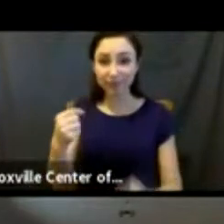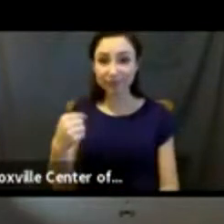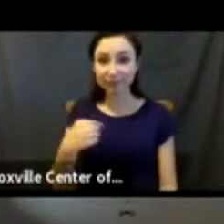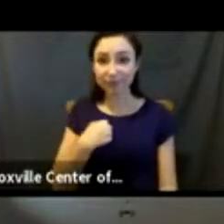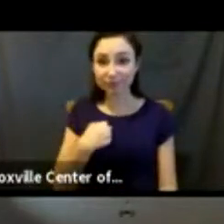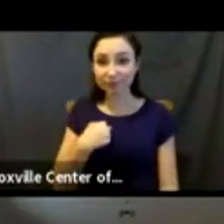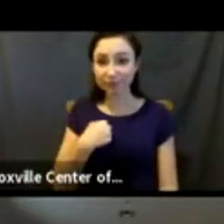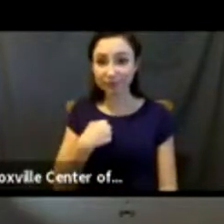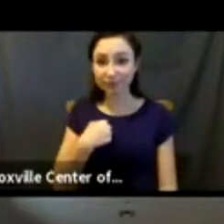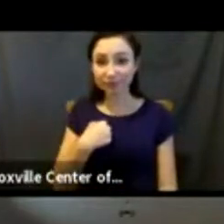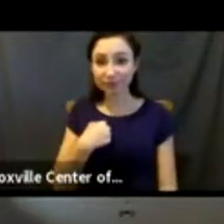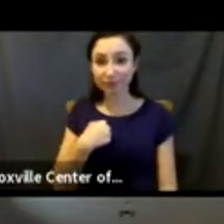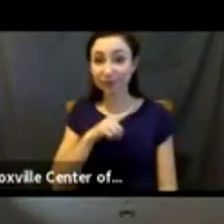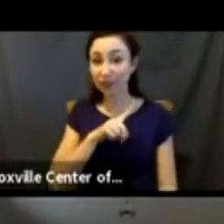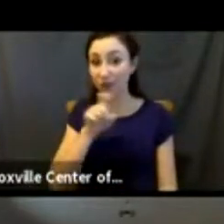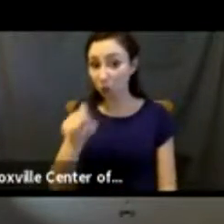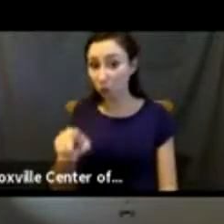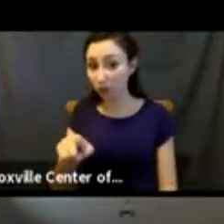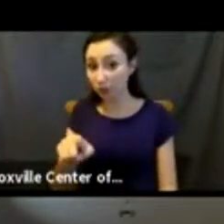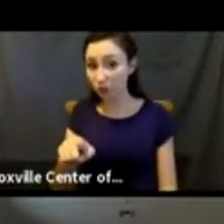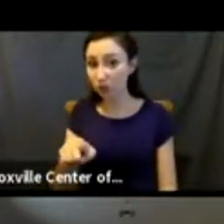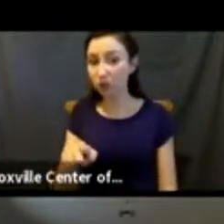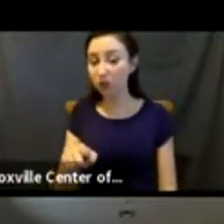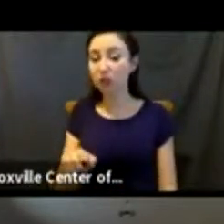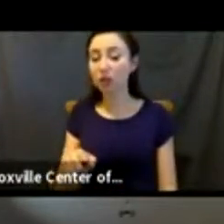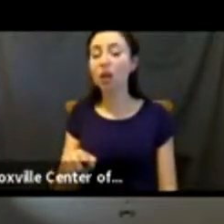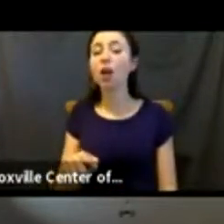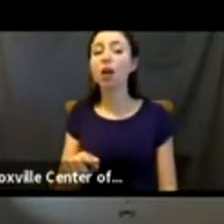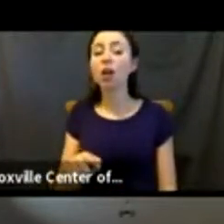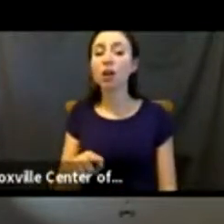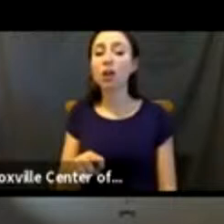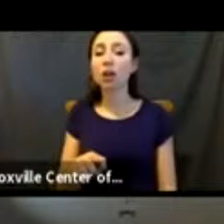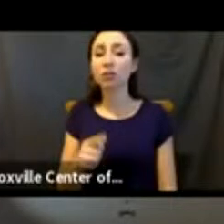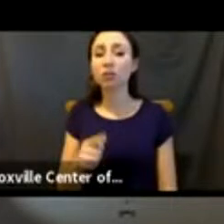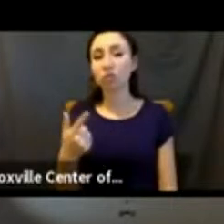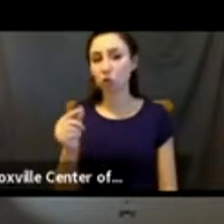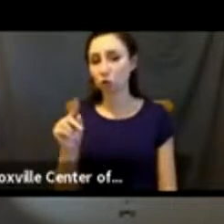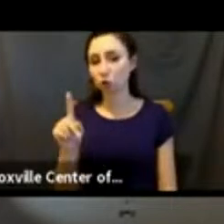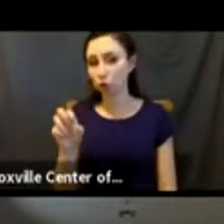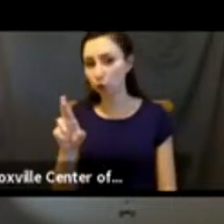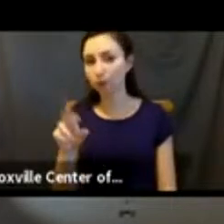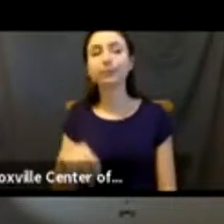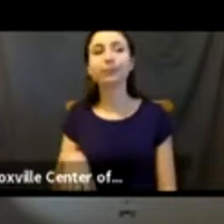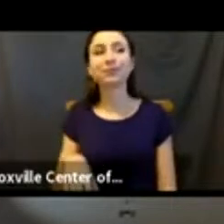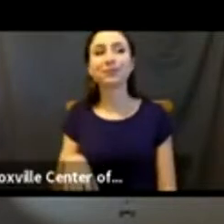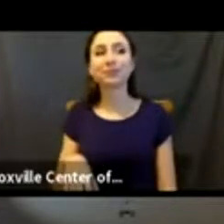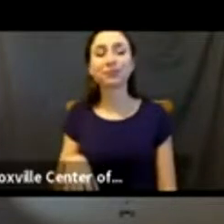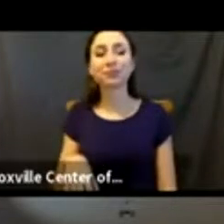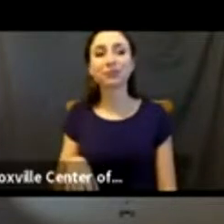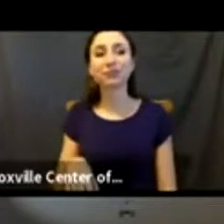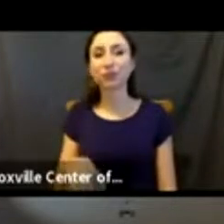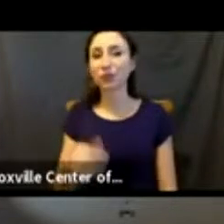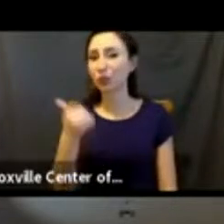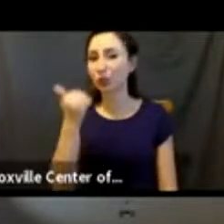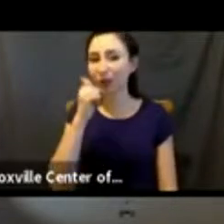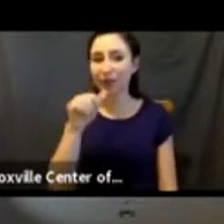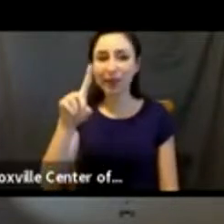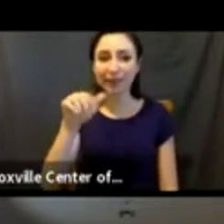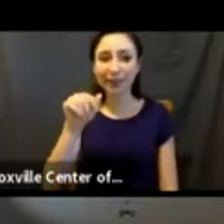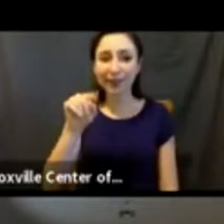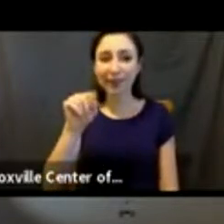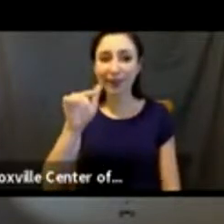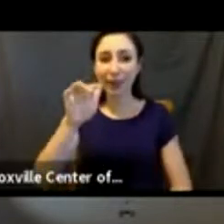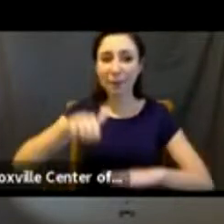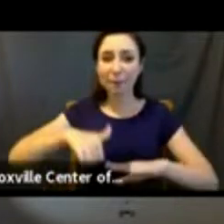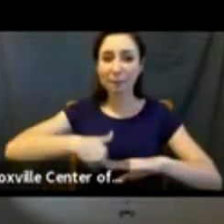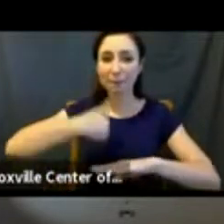It's whether there is data based on any prior